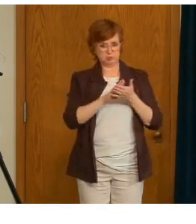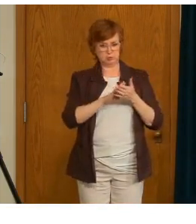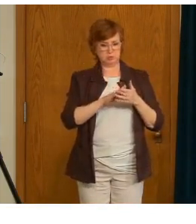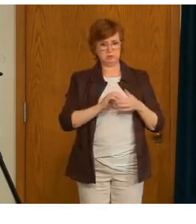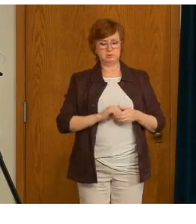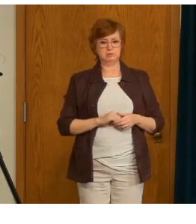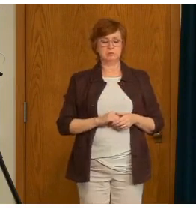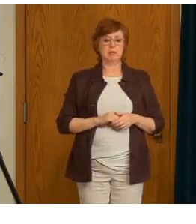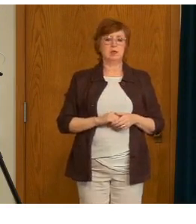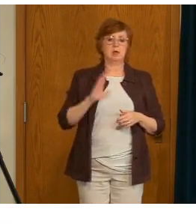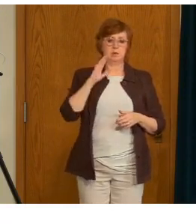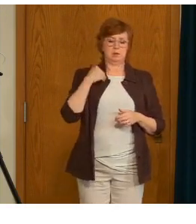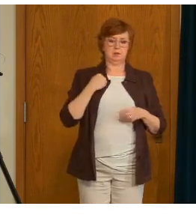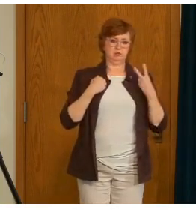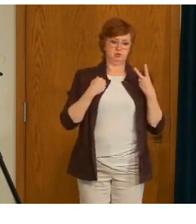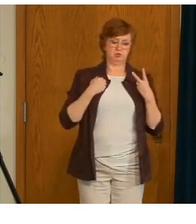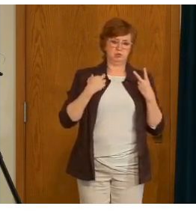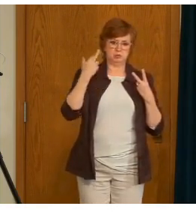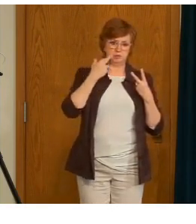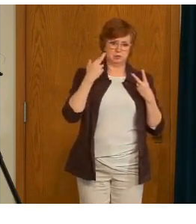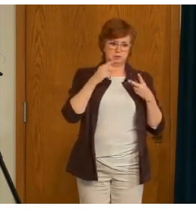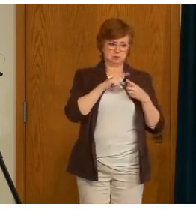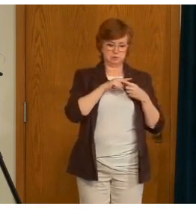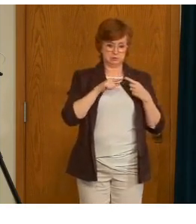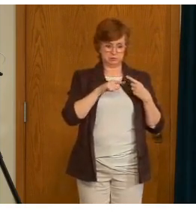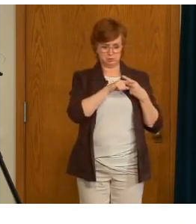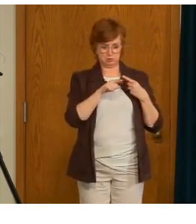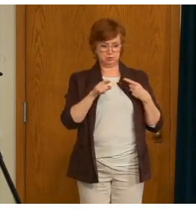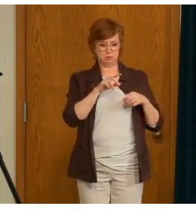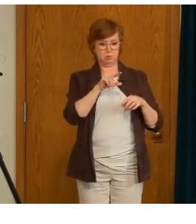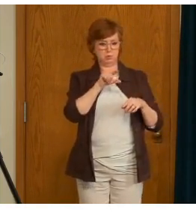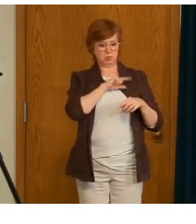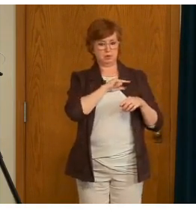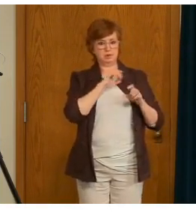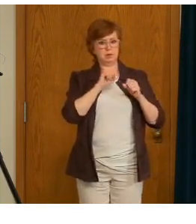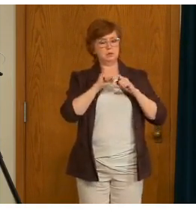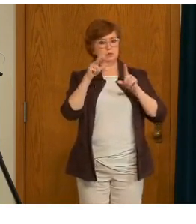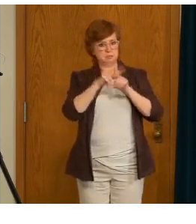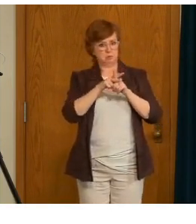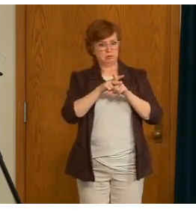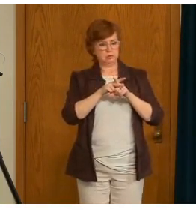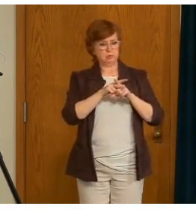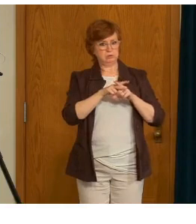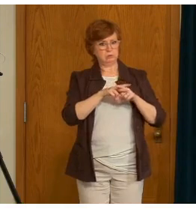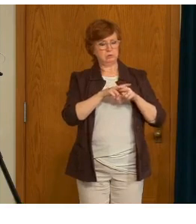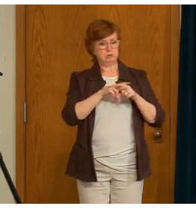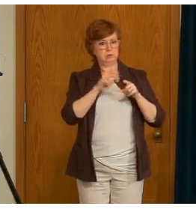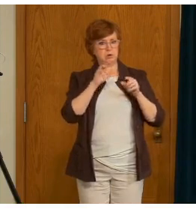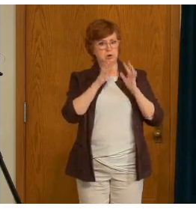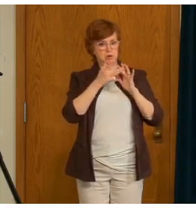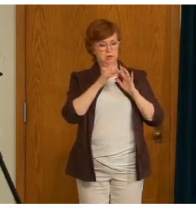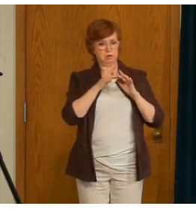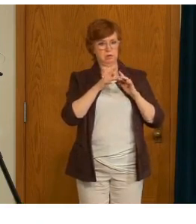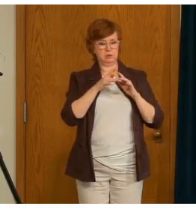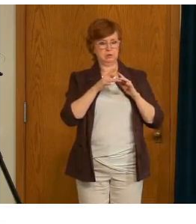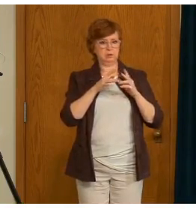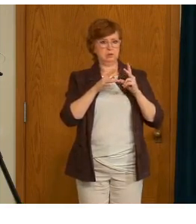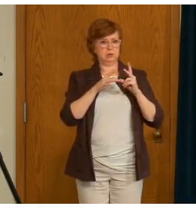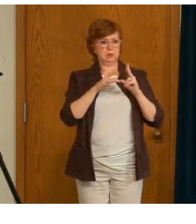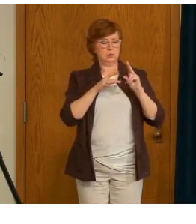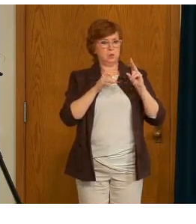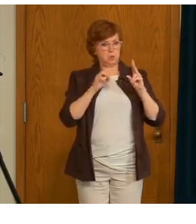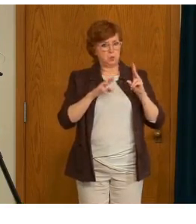two things. Is obviously they'll still be eligible either to book an appointment with a family member or come in and get that second